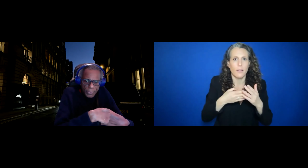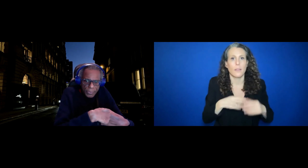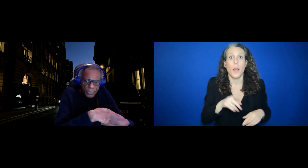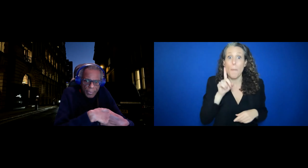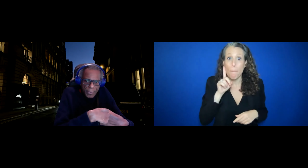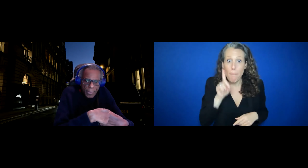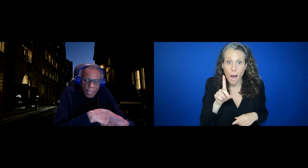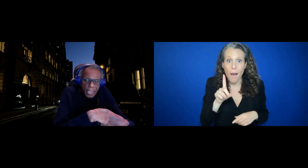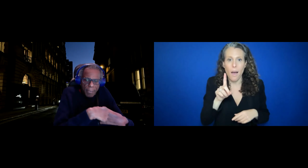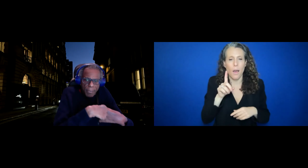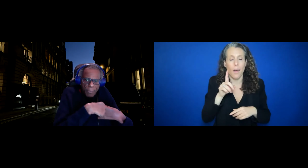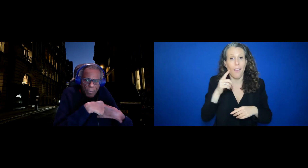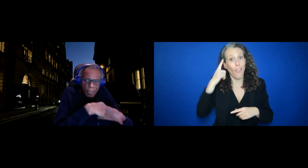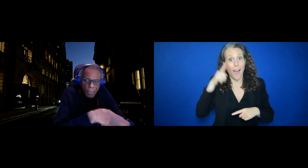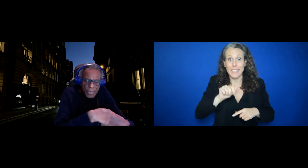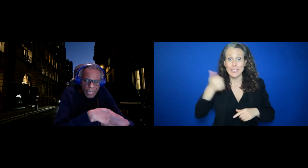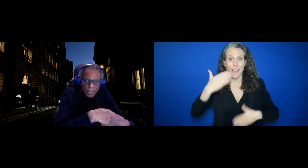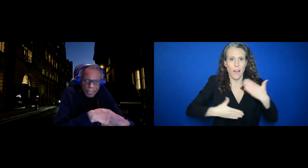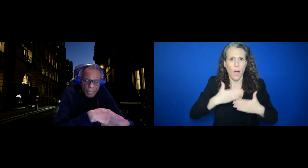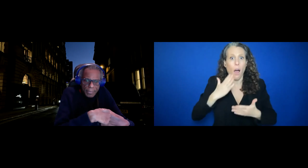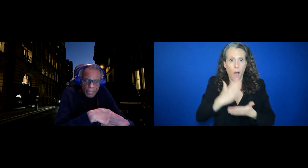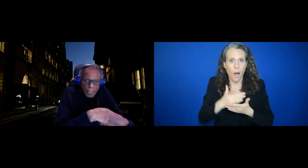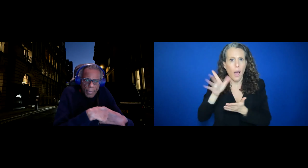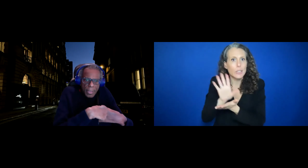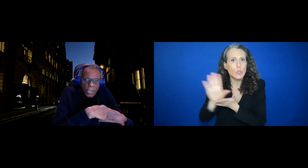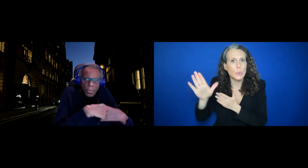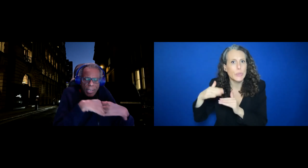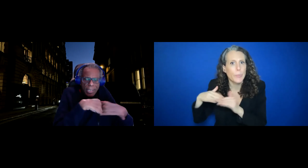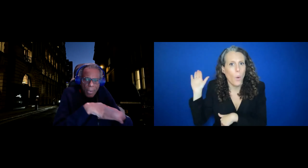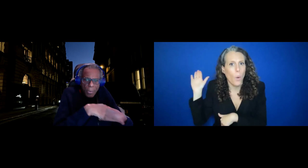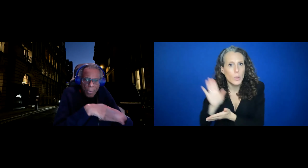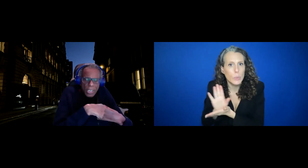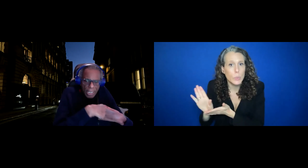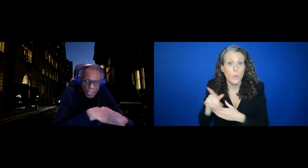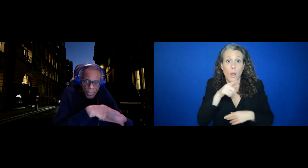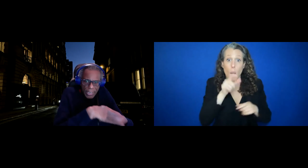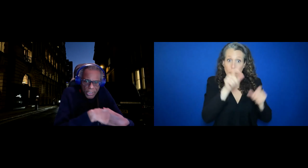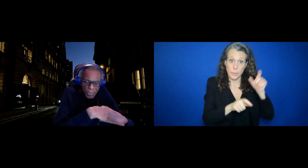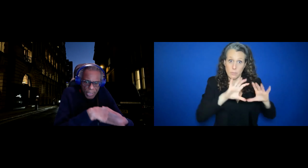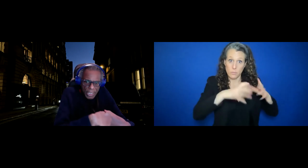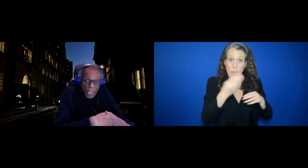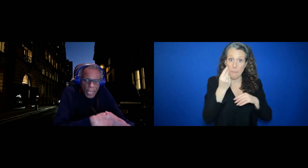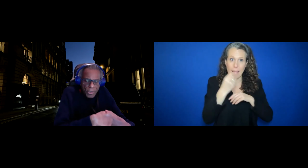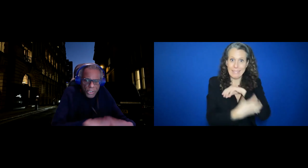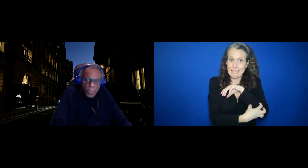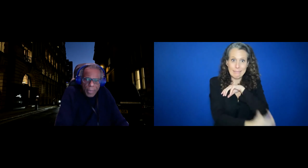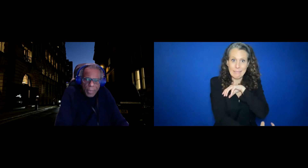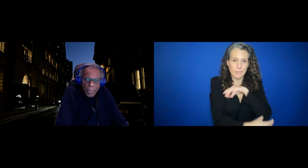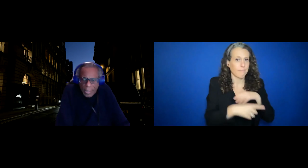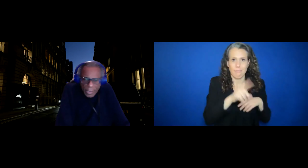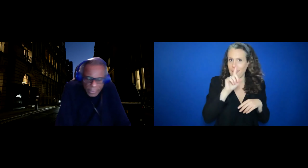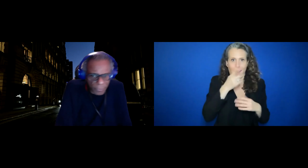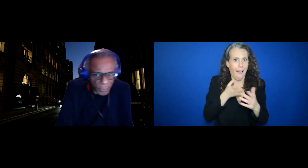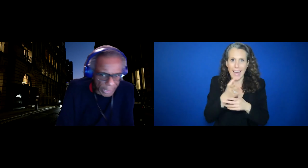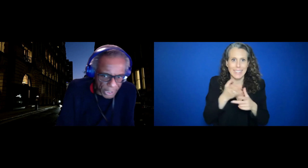exclusion. If you're living in poverty, you had language communication was a major issue, whether it